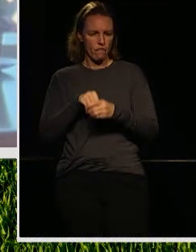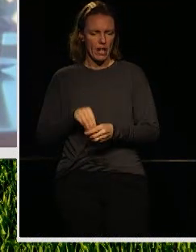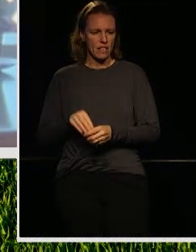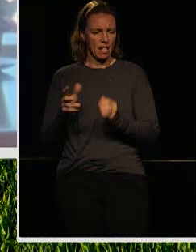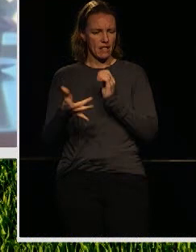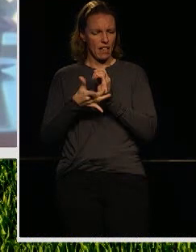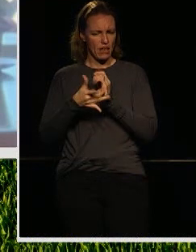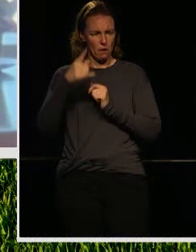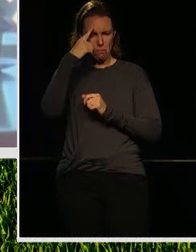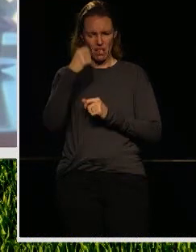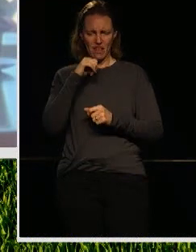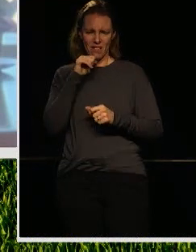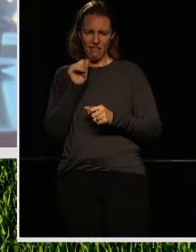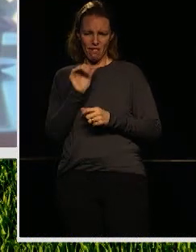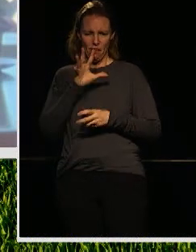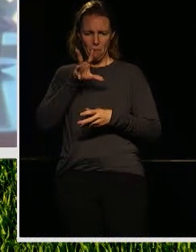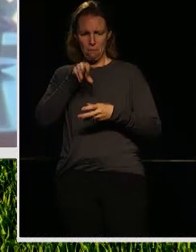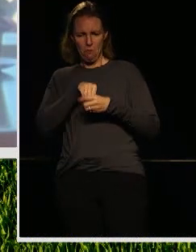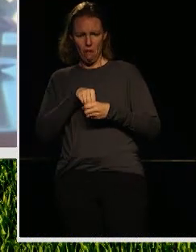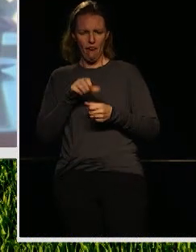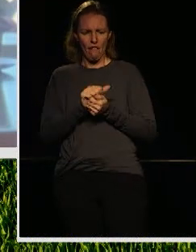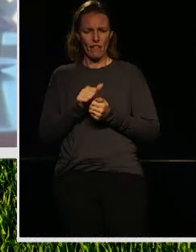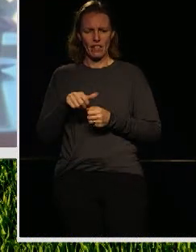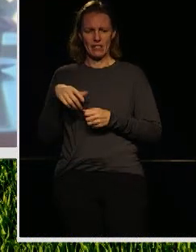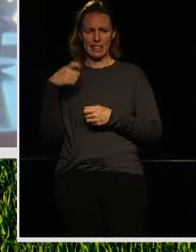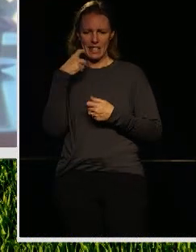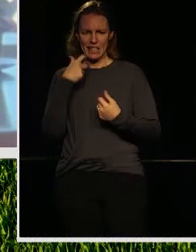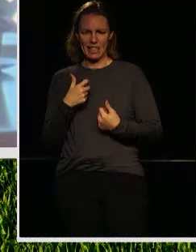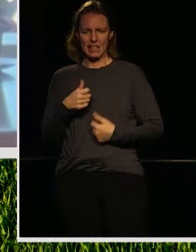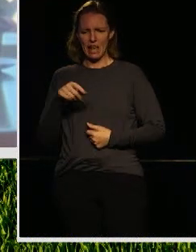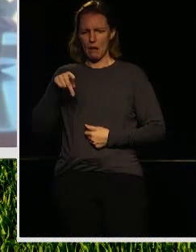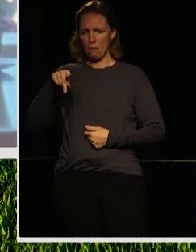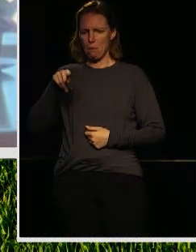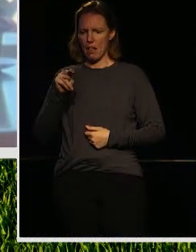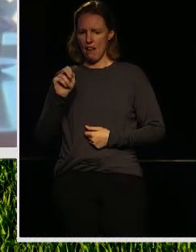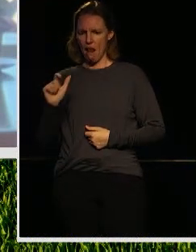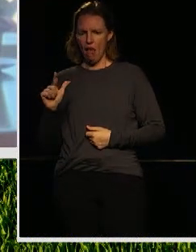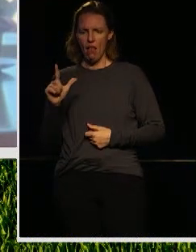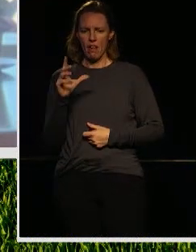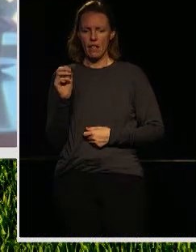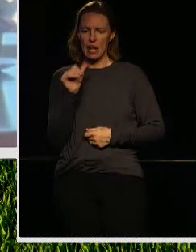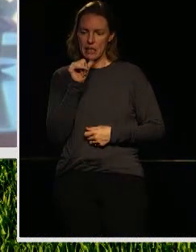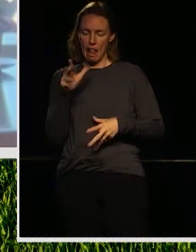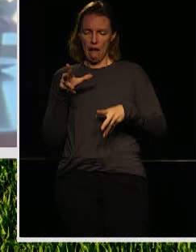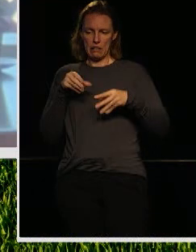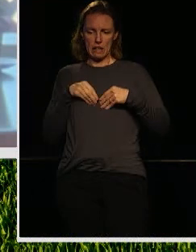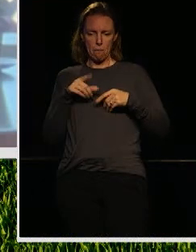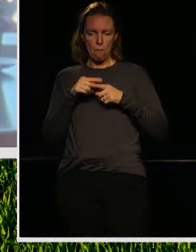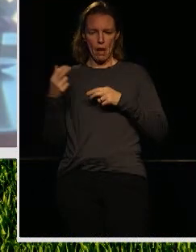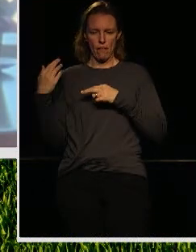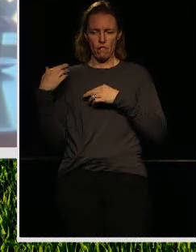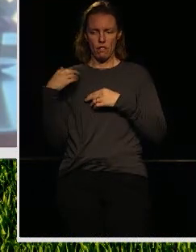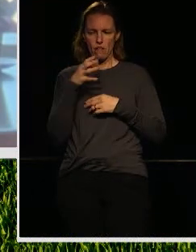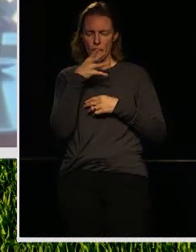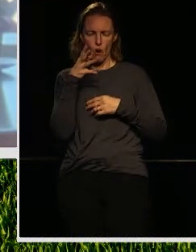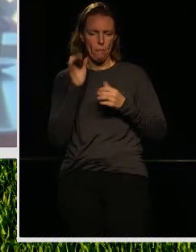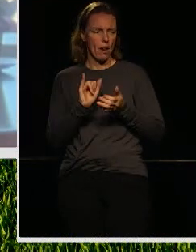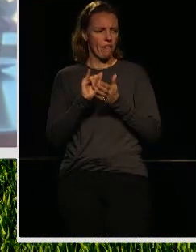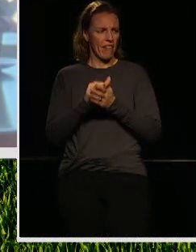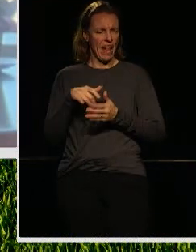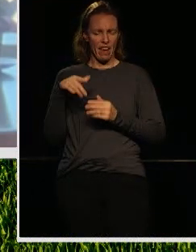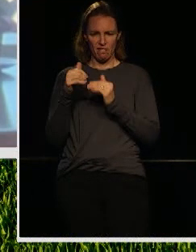it doesn't fit into the existing P&L and the value is not fully created and accrued by the farmer. And that inequity of